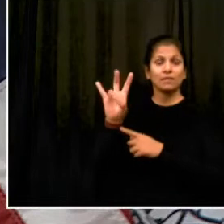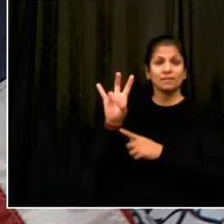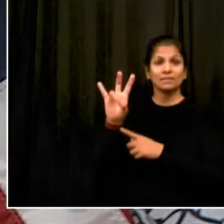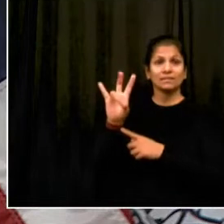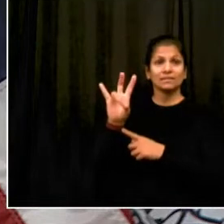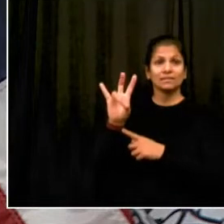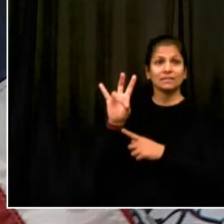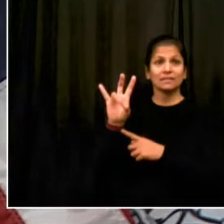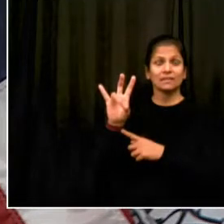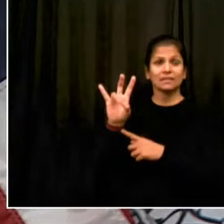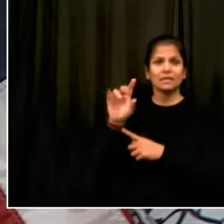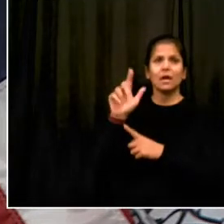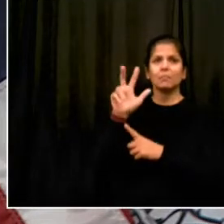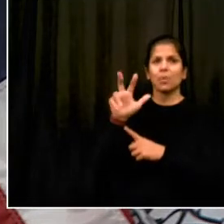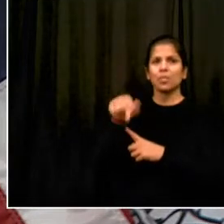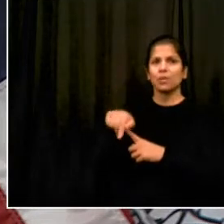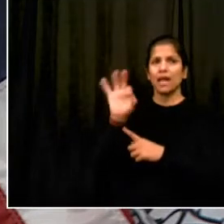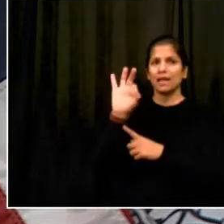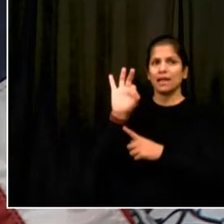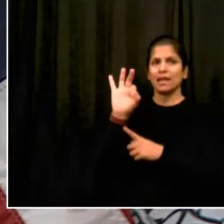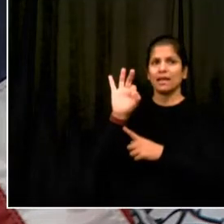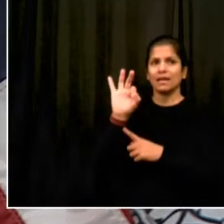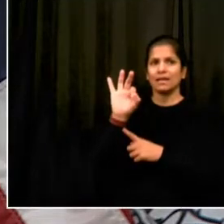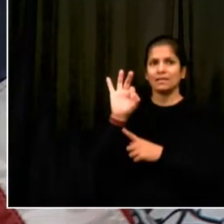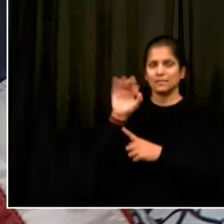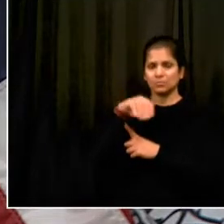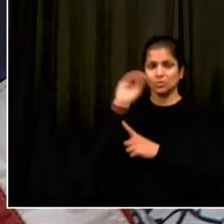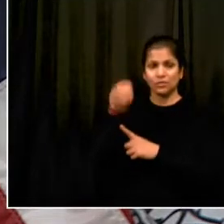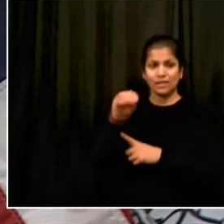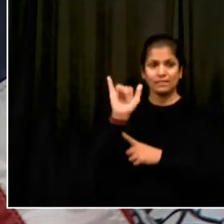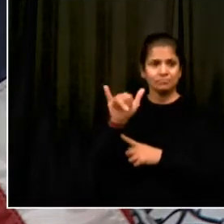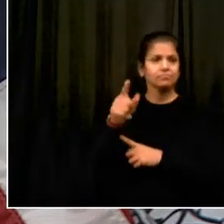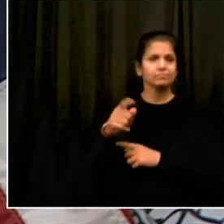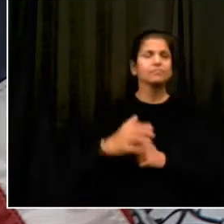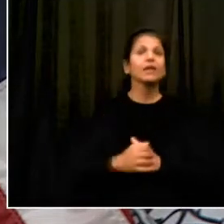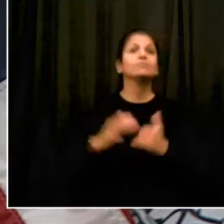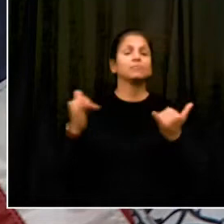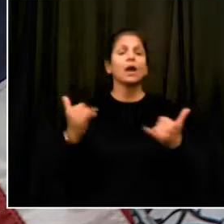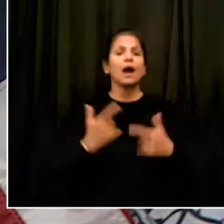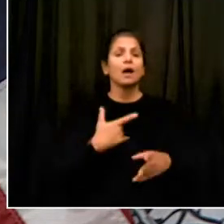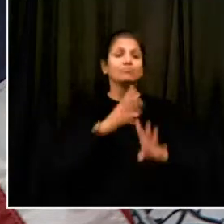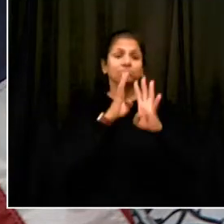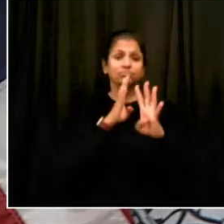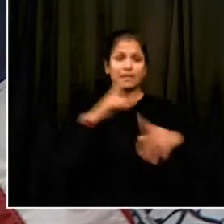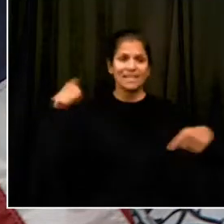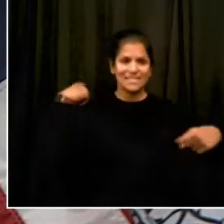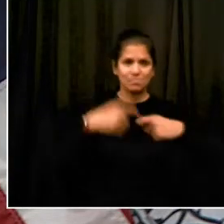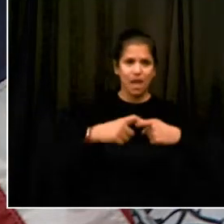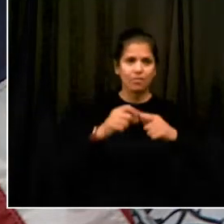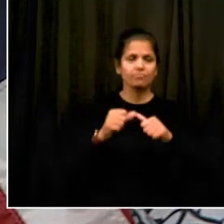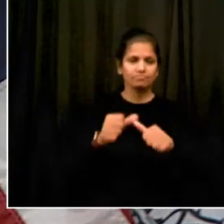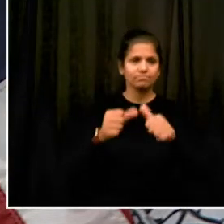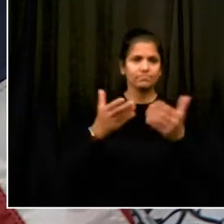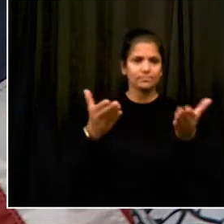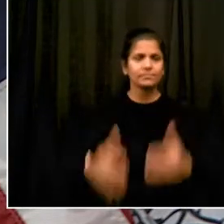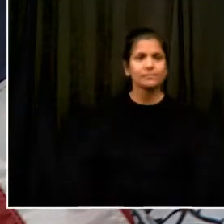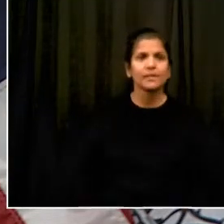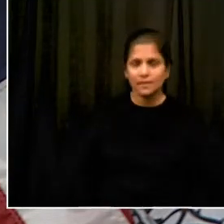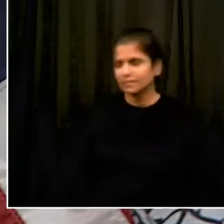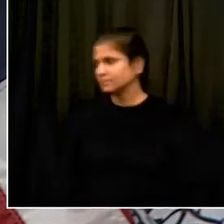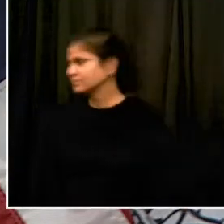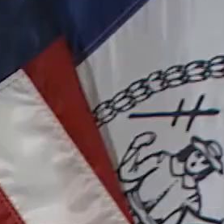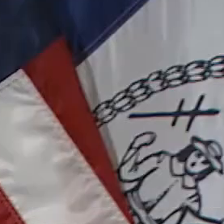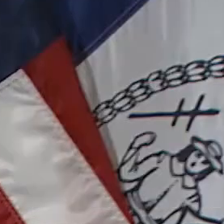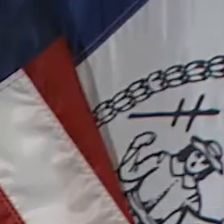Estamos trabajando fuerte para cumplir la promesa de abrir nuestras escuelas de nuevo lo